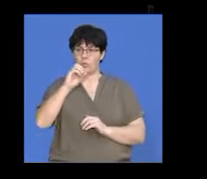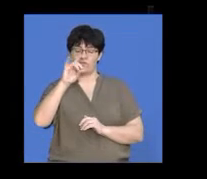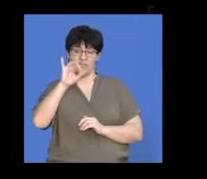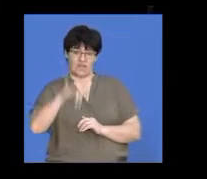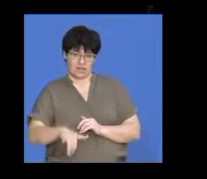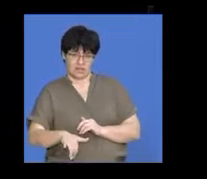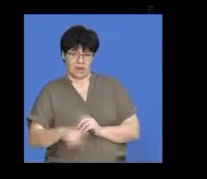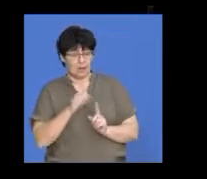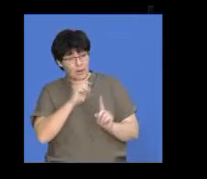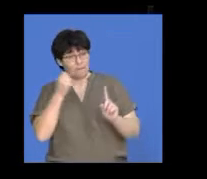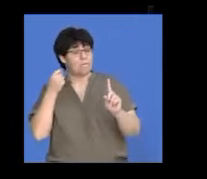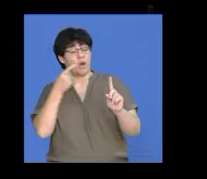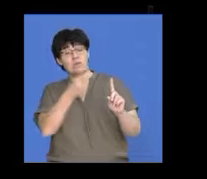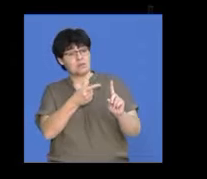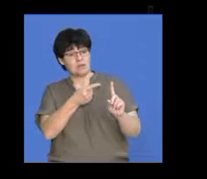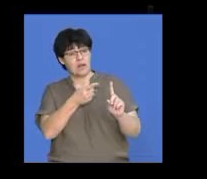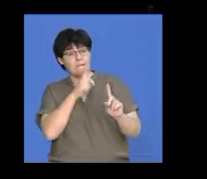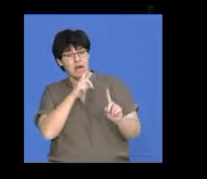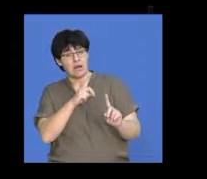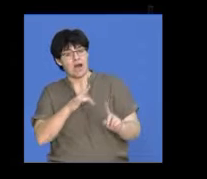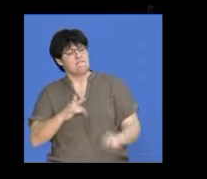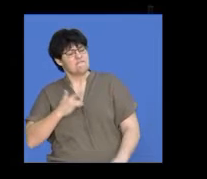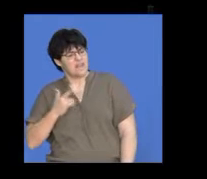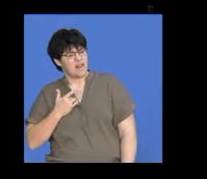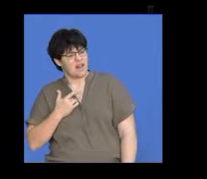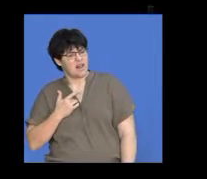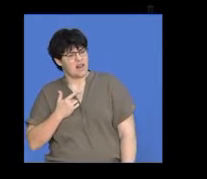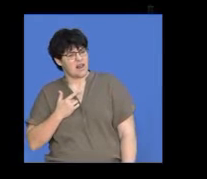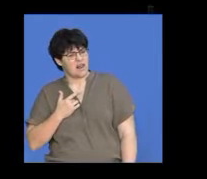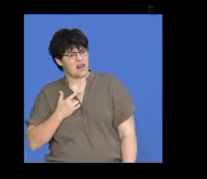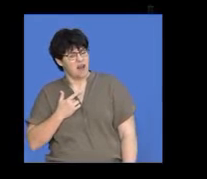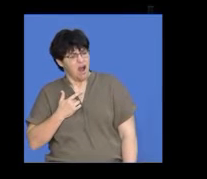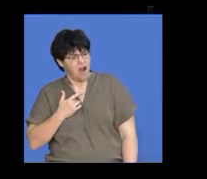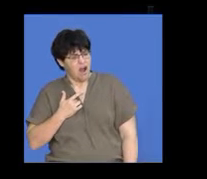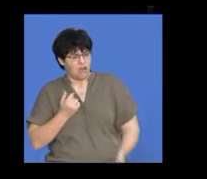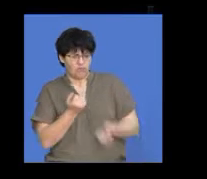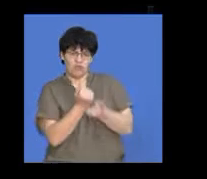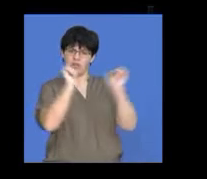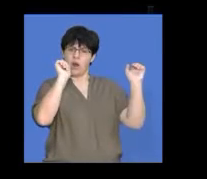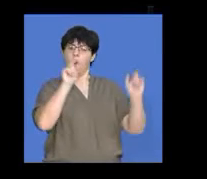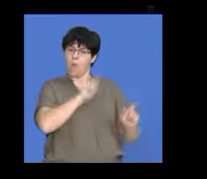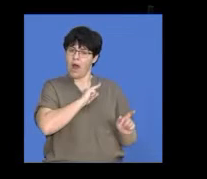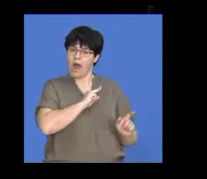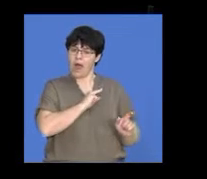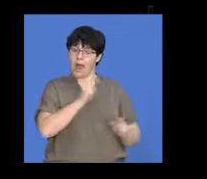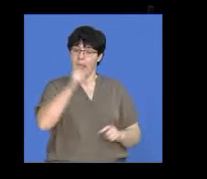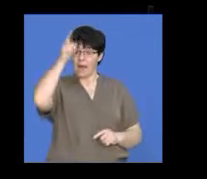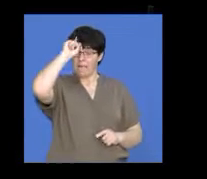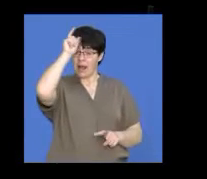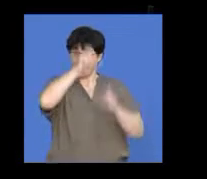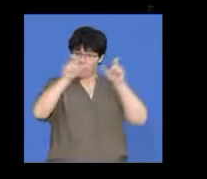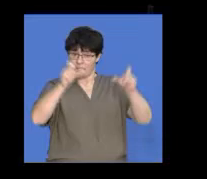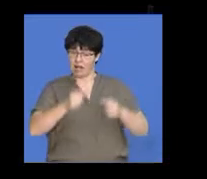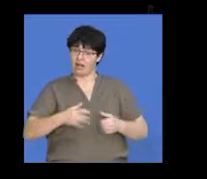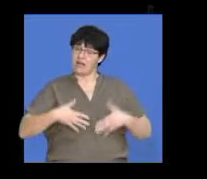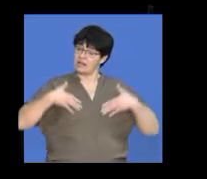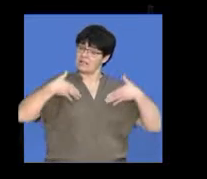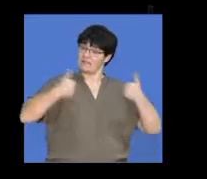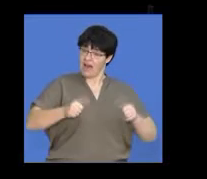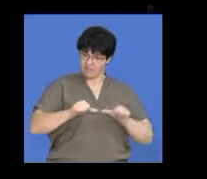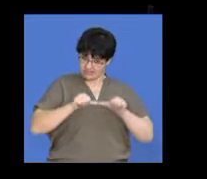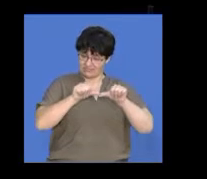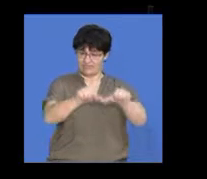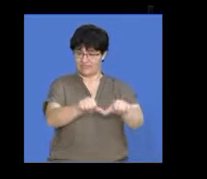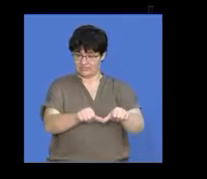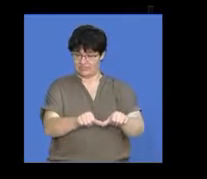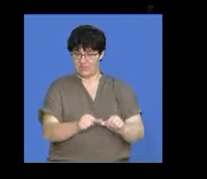to fuel revolution by encouraging Black people's survival. So again, I'm going to underline